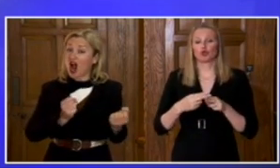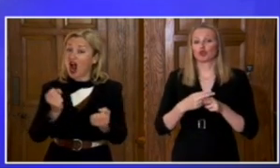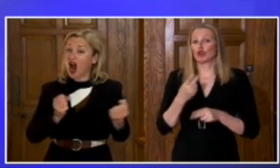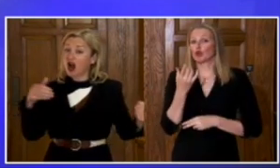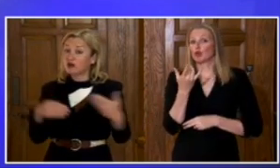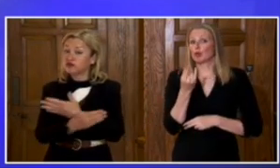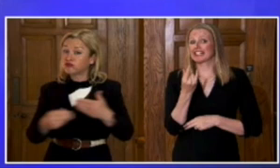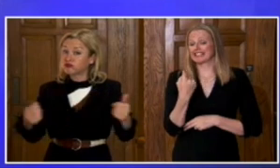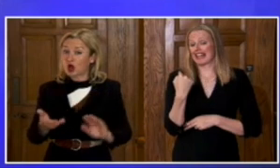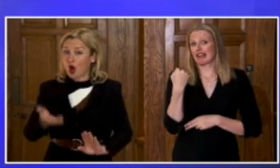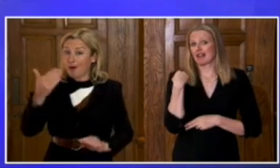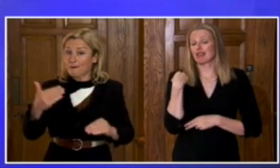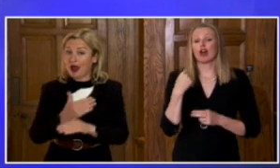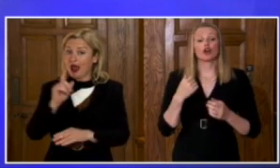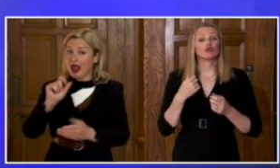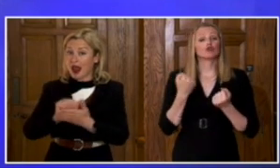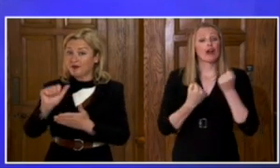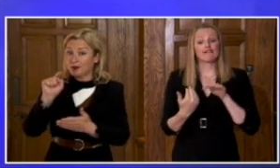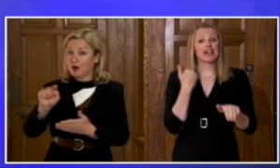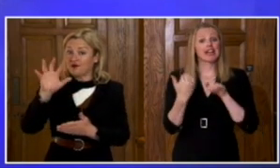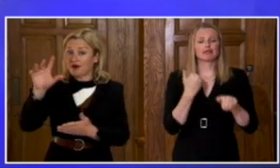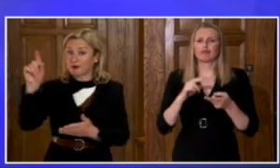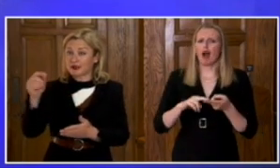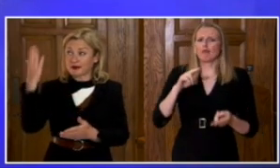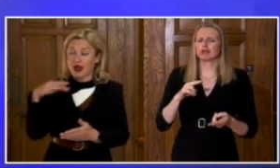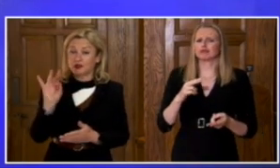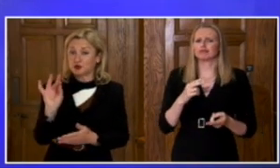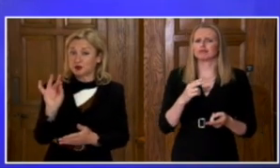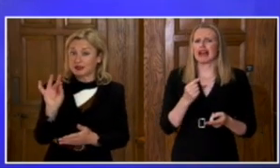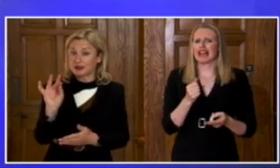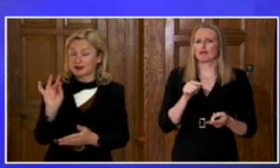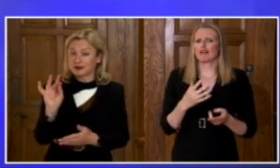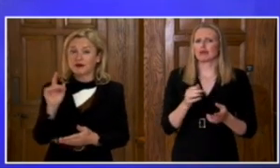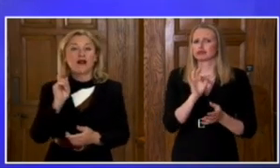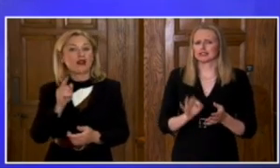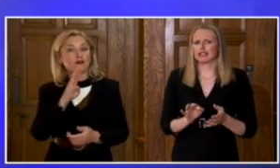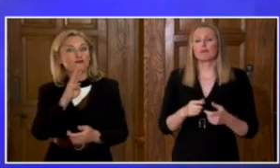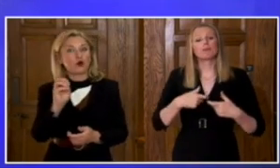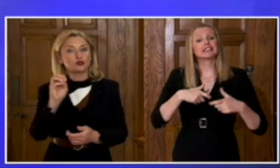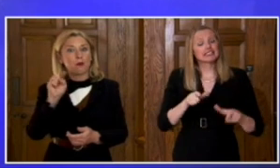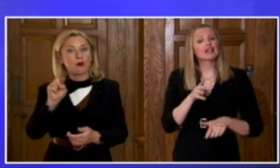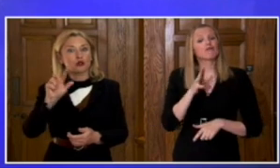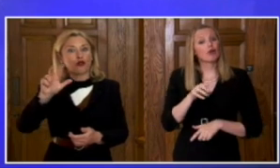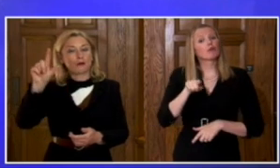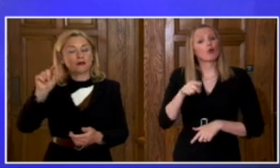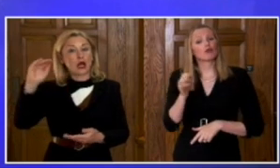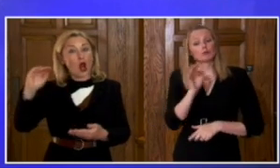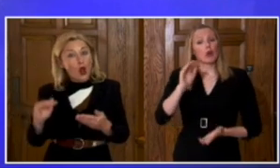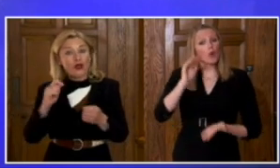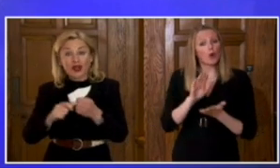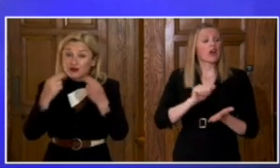by 11.5% from the previous Tuesday, but that is still 40.3% lower than a normal